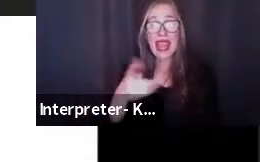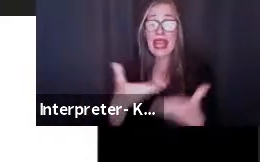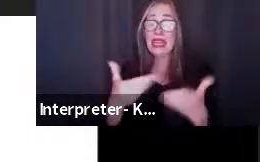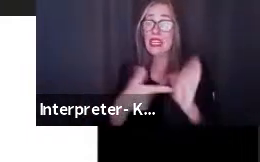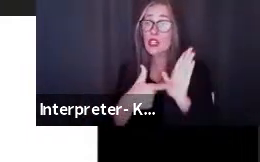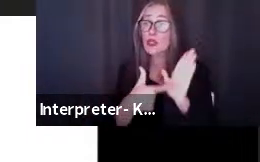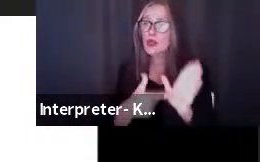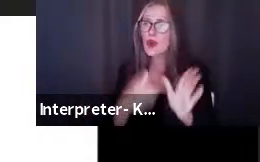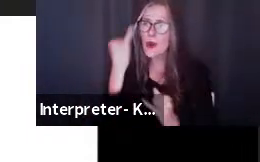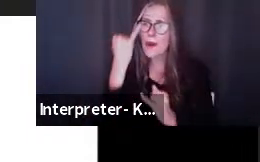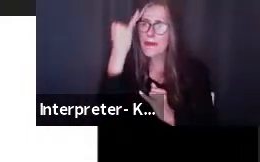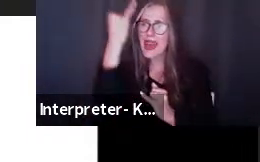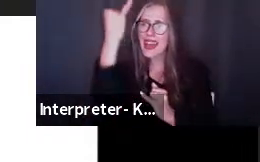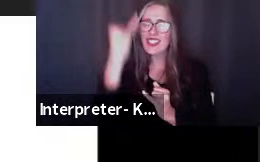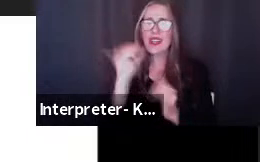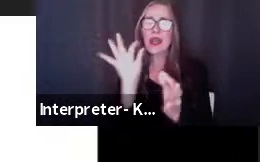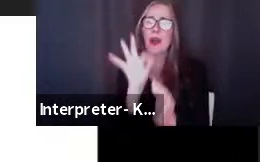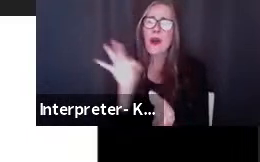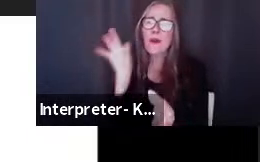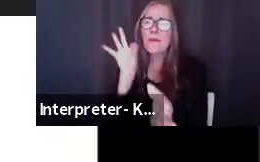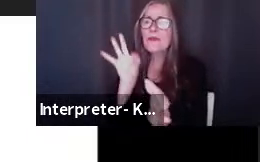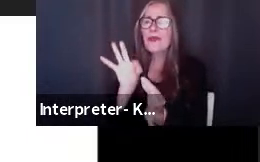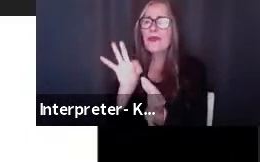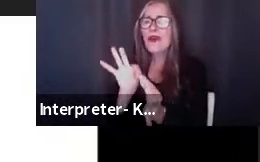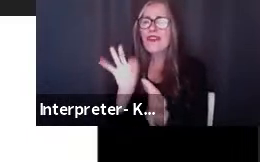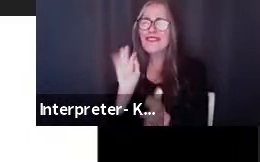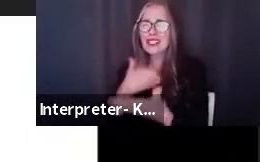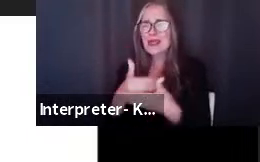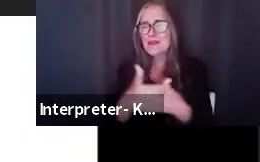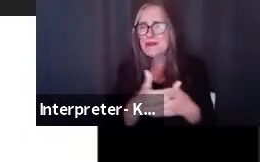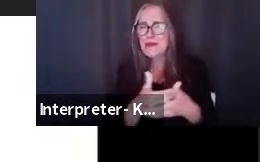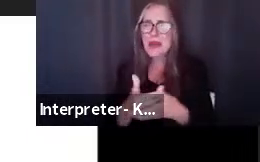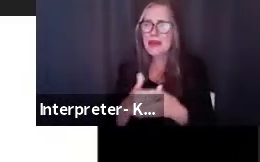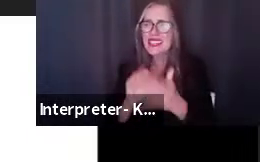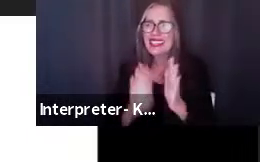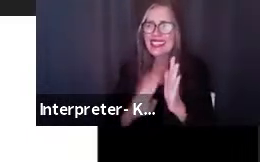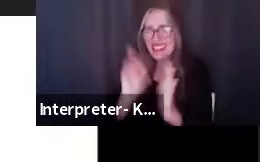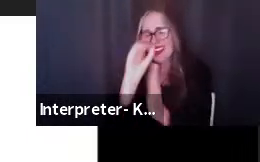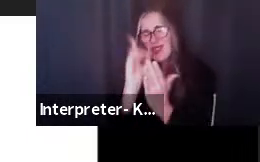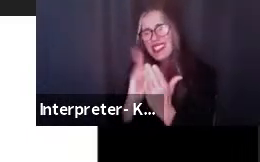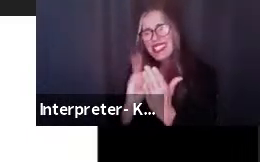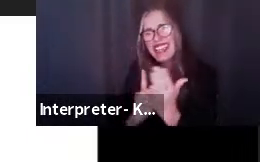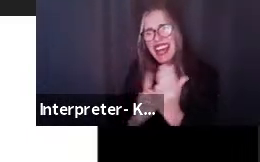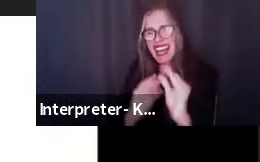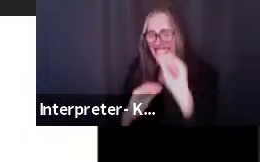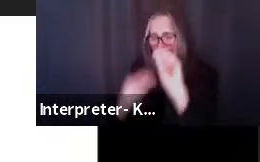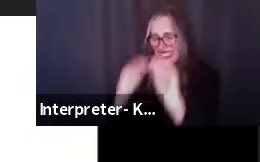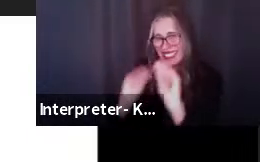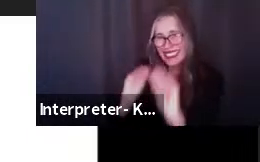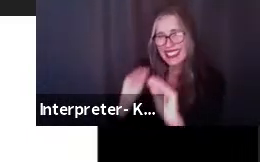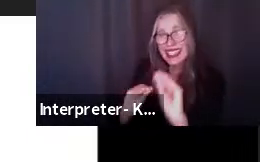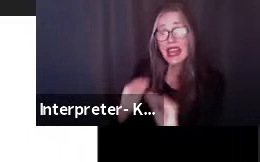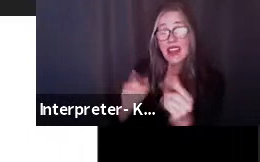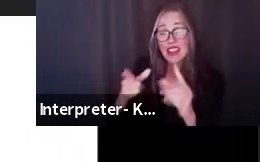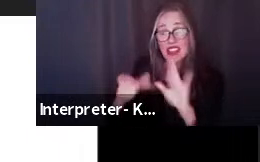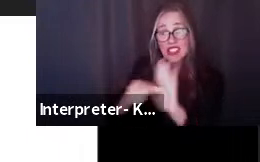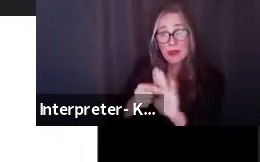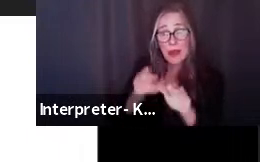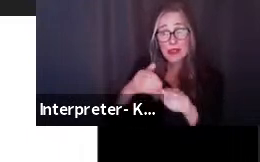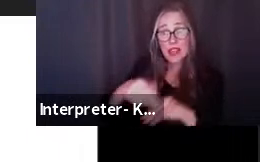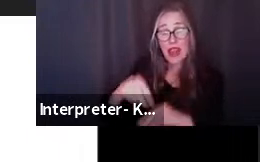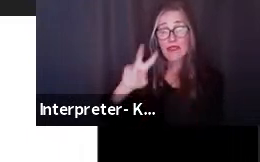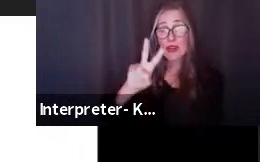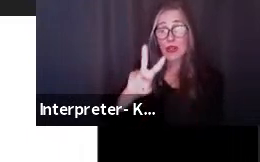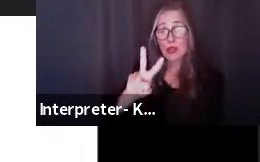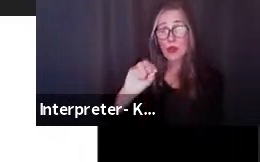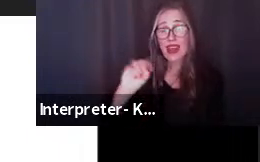an imagined designer baby on an article published after the births in the at the end of 2018 of the